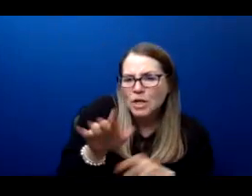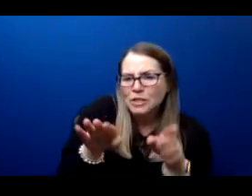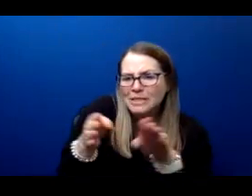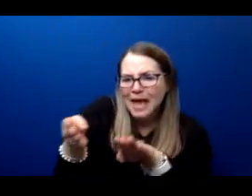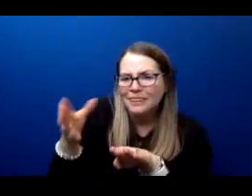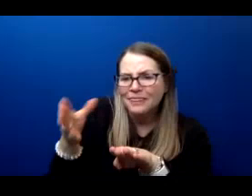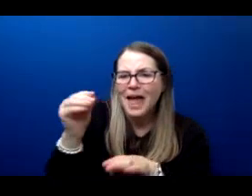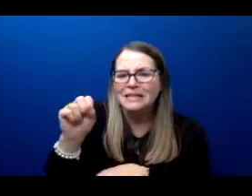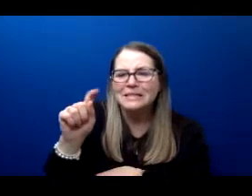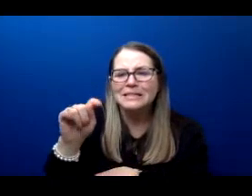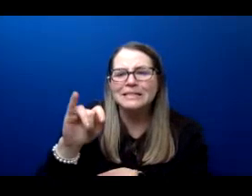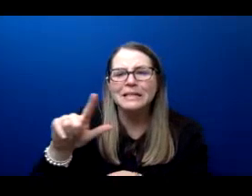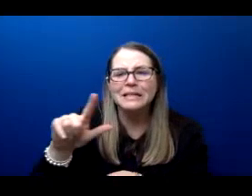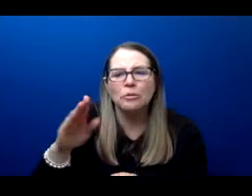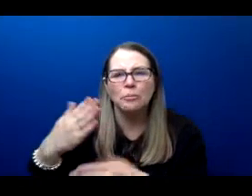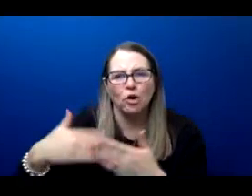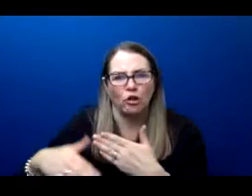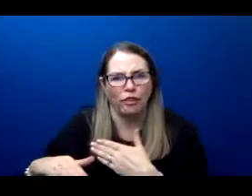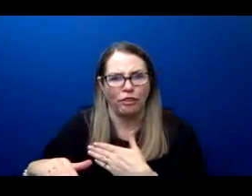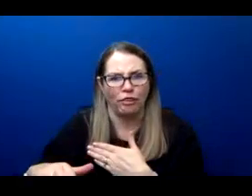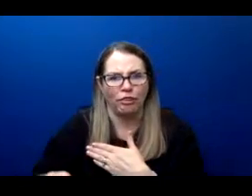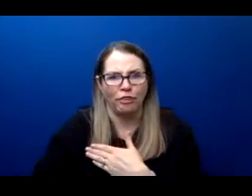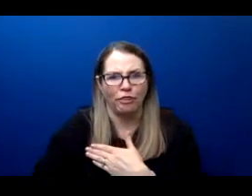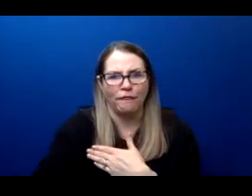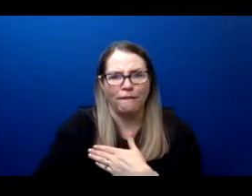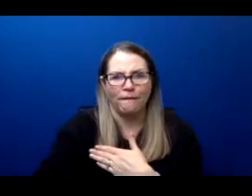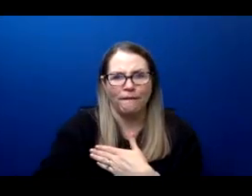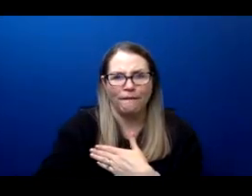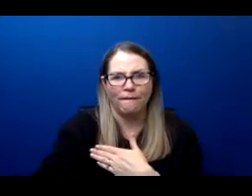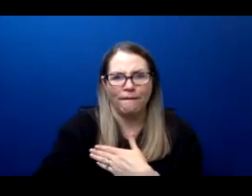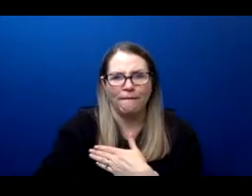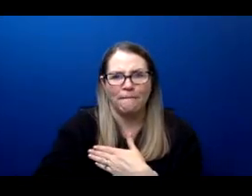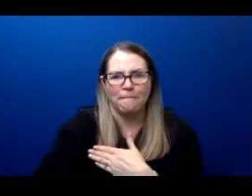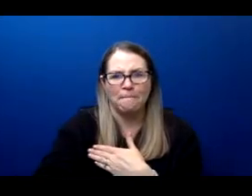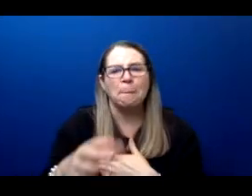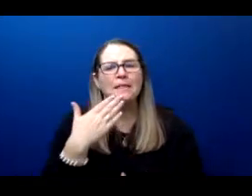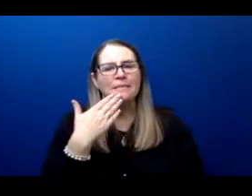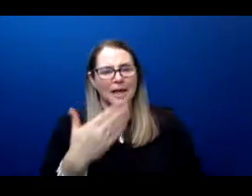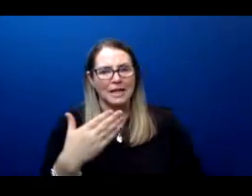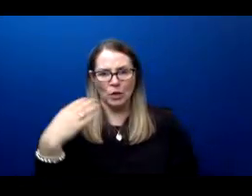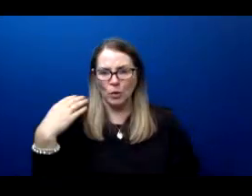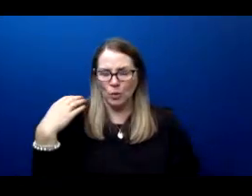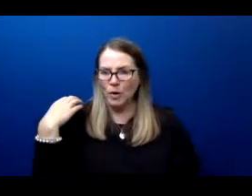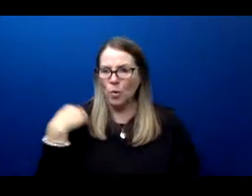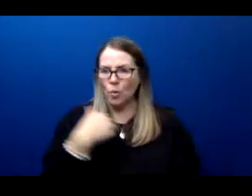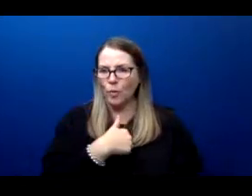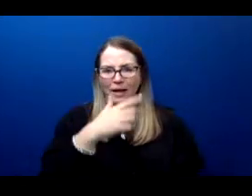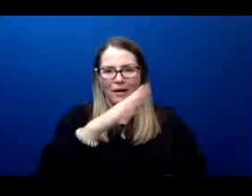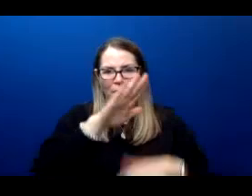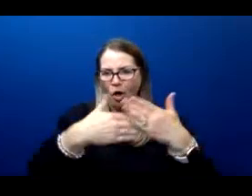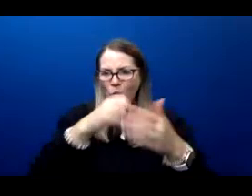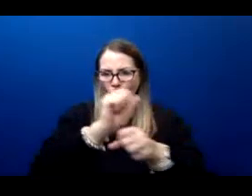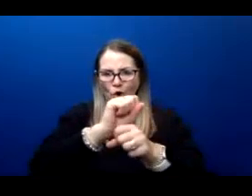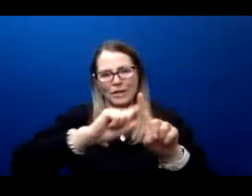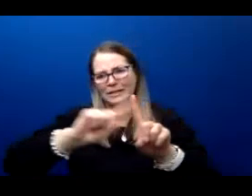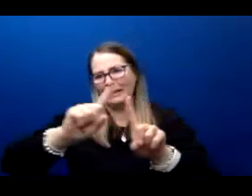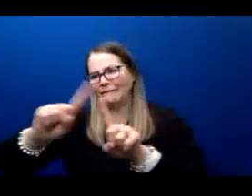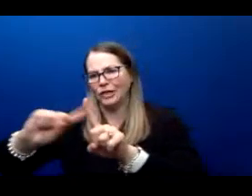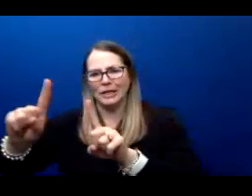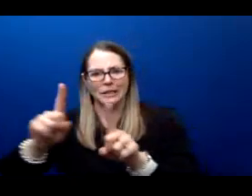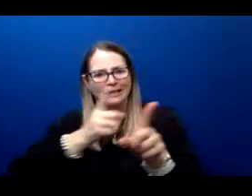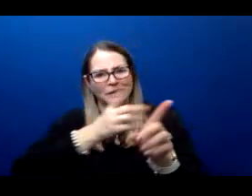Thank you so much, Ms. Flynn. And this is why I love coming together as an advisory committee. We come from many different disciplines, are aware of many different